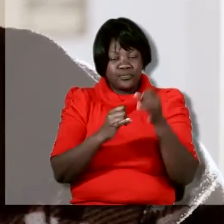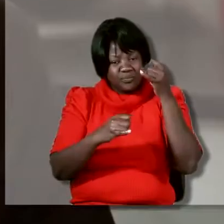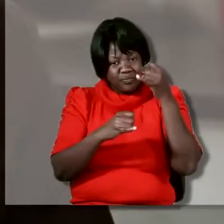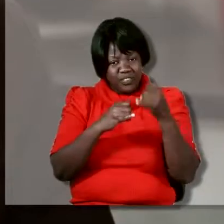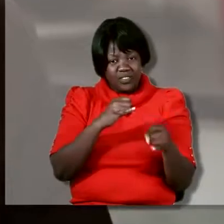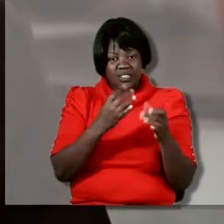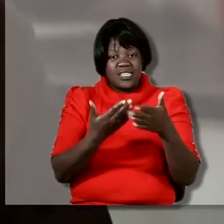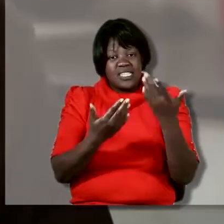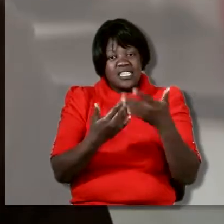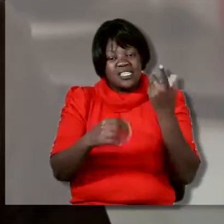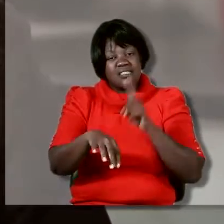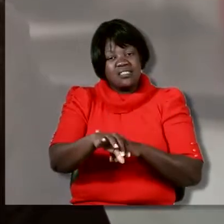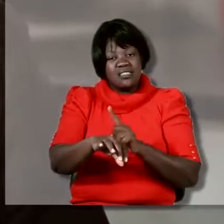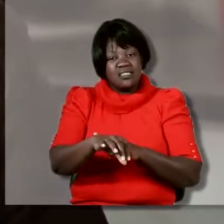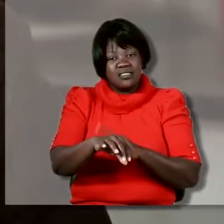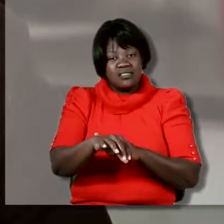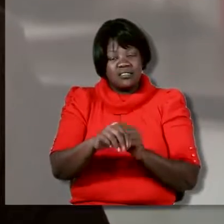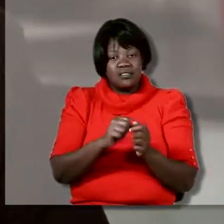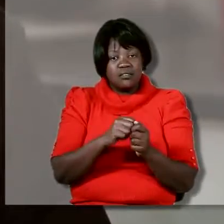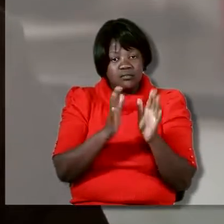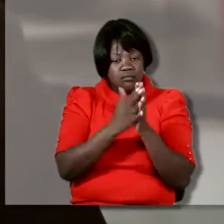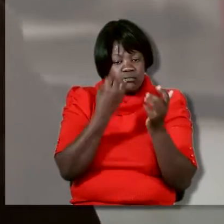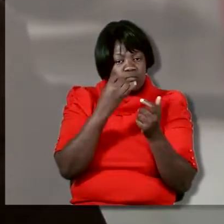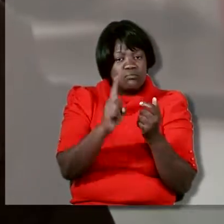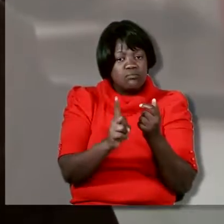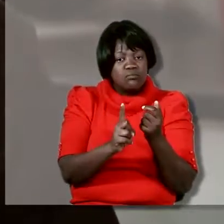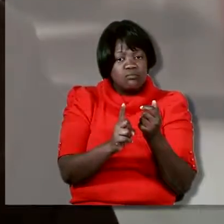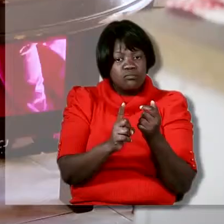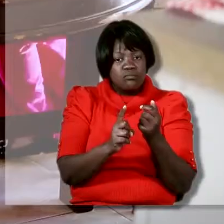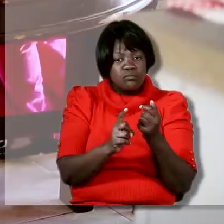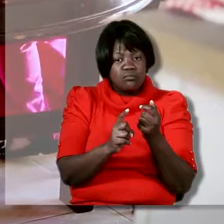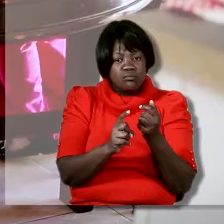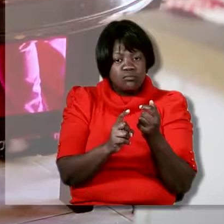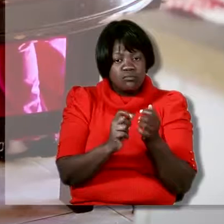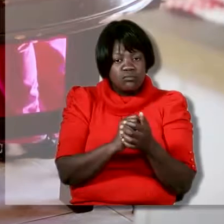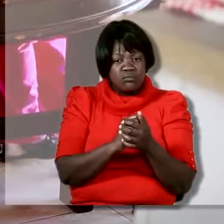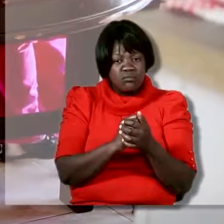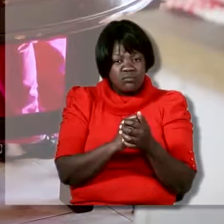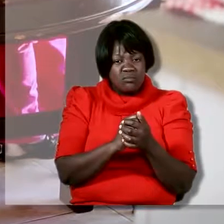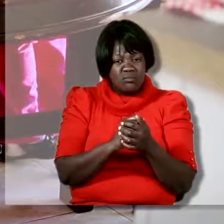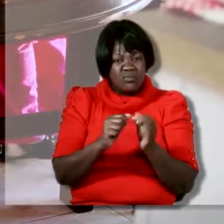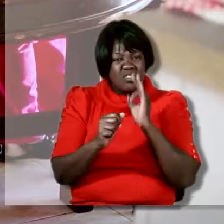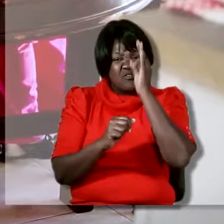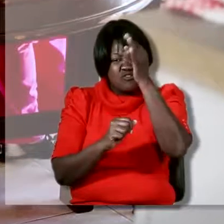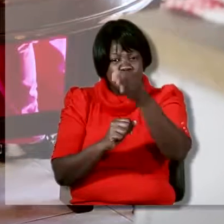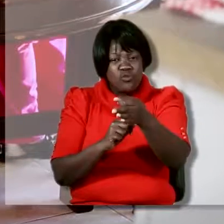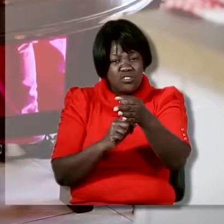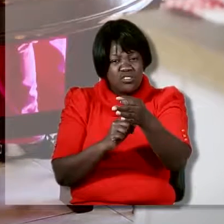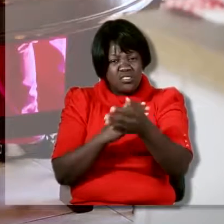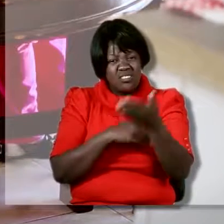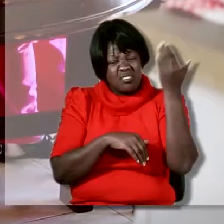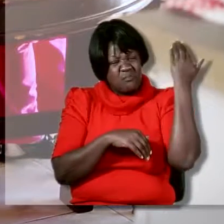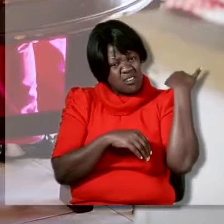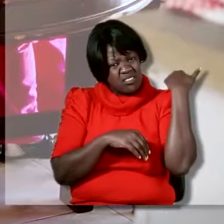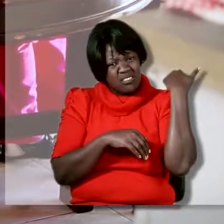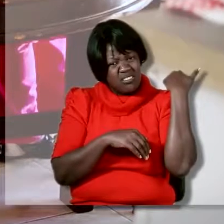say? This one sounds hardly simple at all. Future past. What a contrast. How can you have a